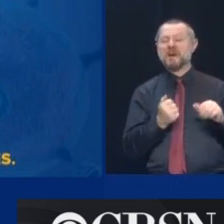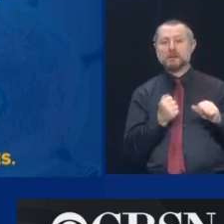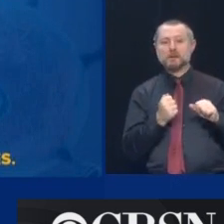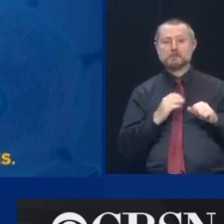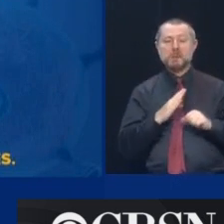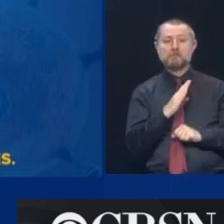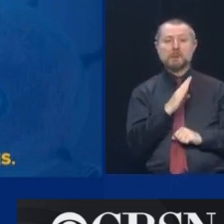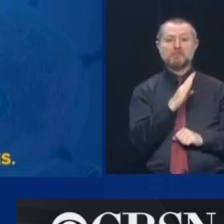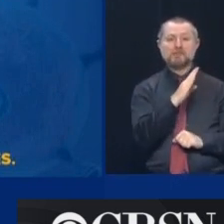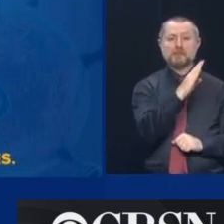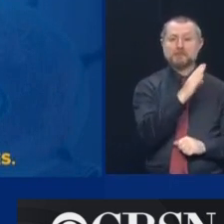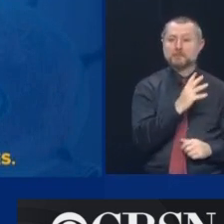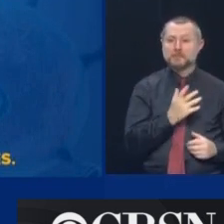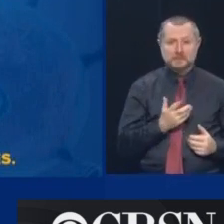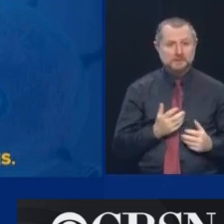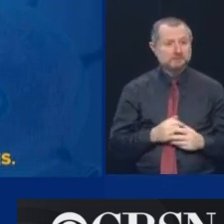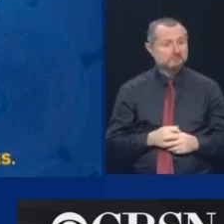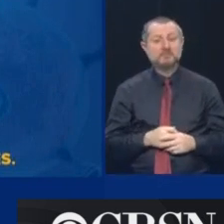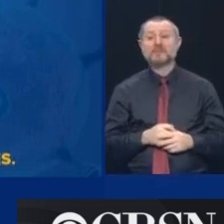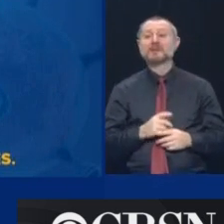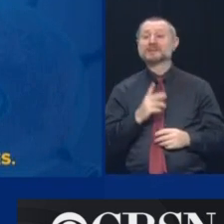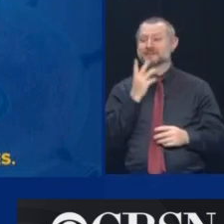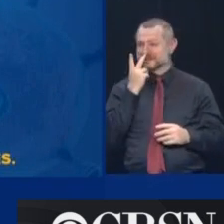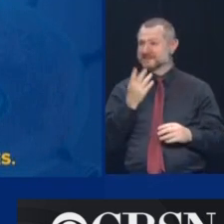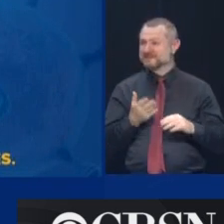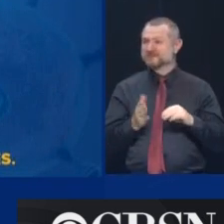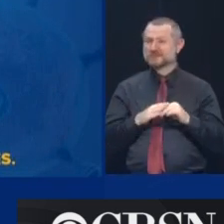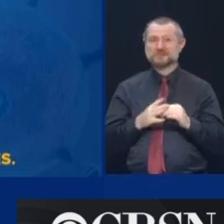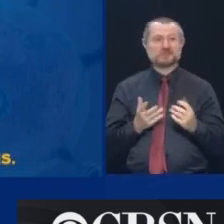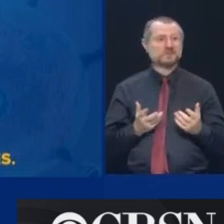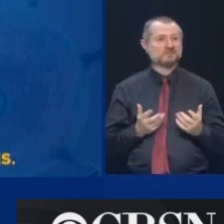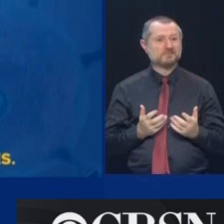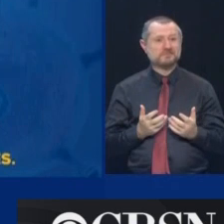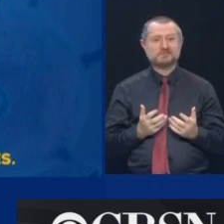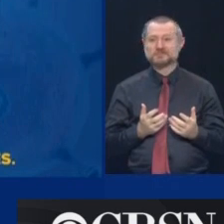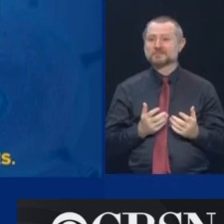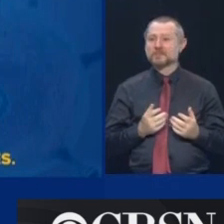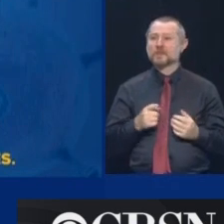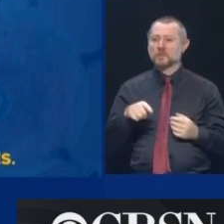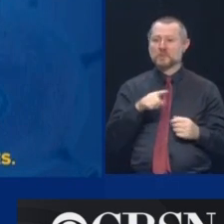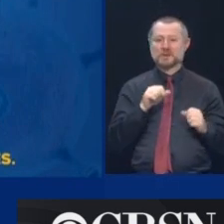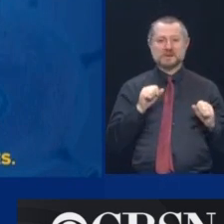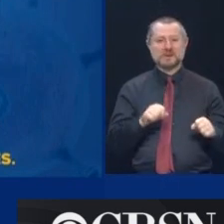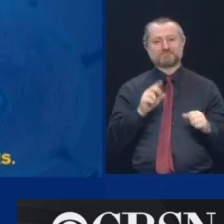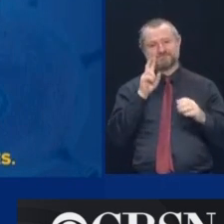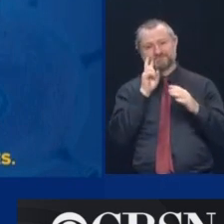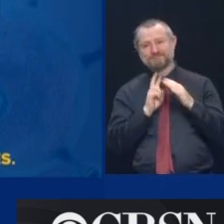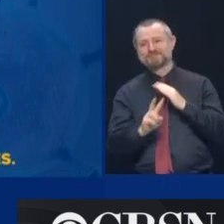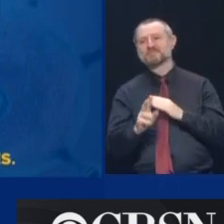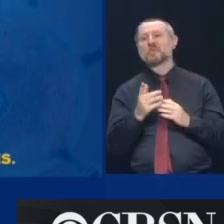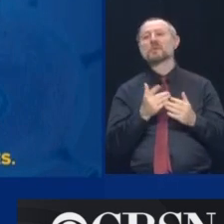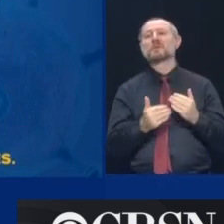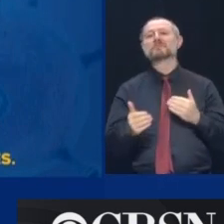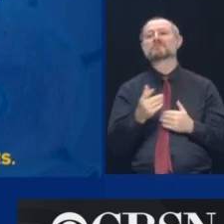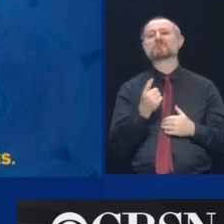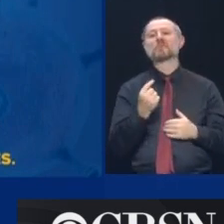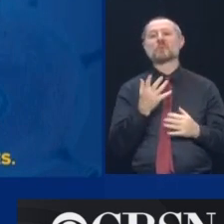up gradually, but the line is going up. And you can factor out what's going to